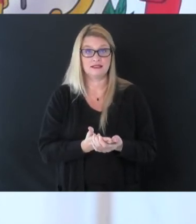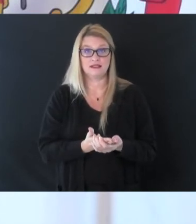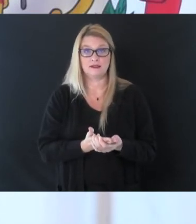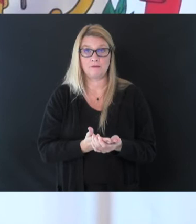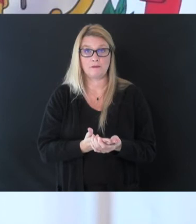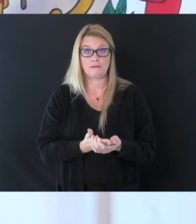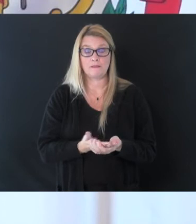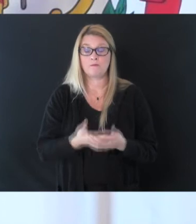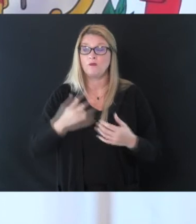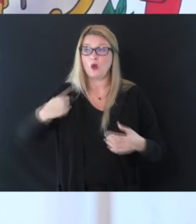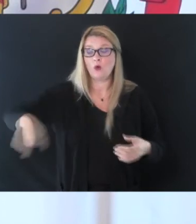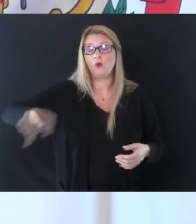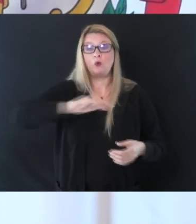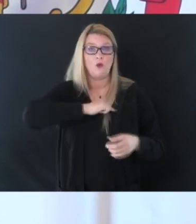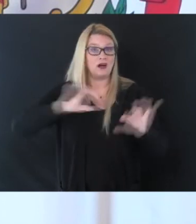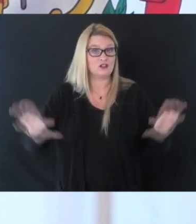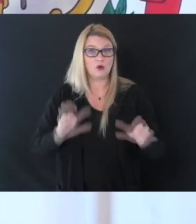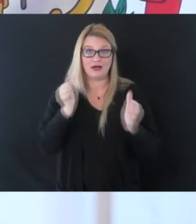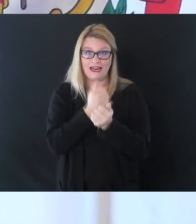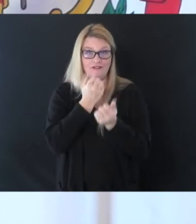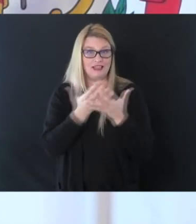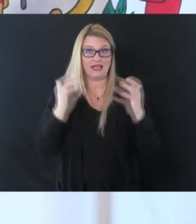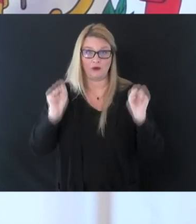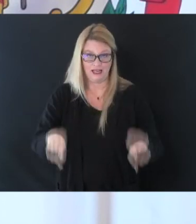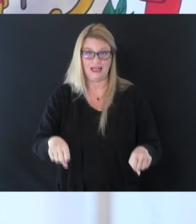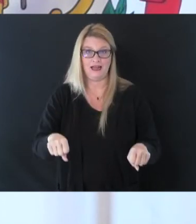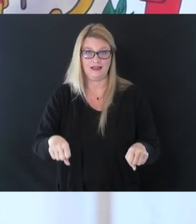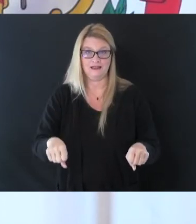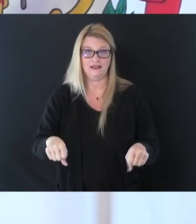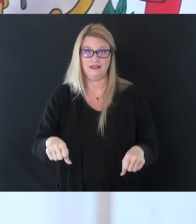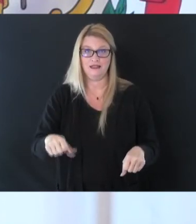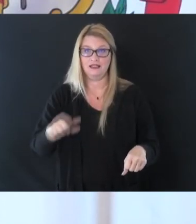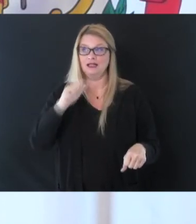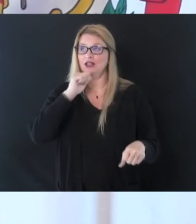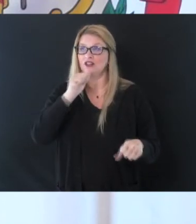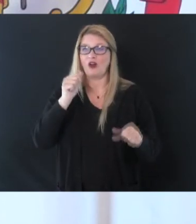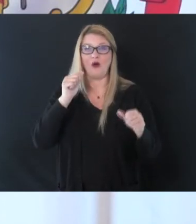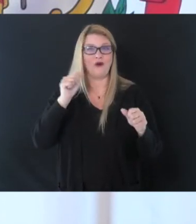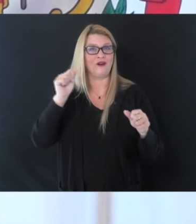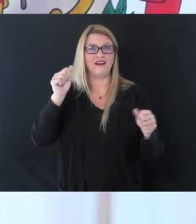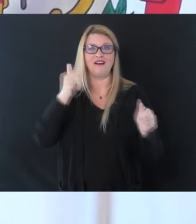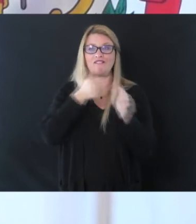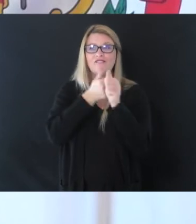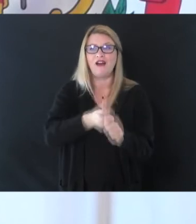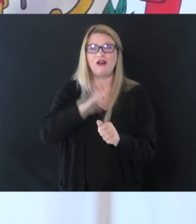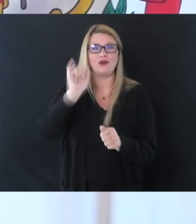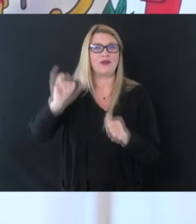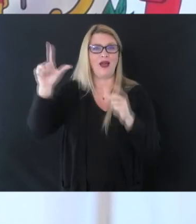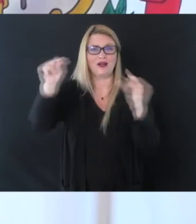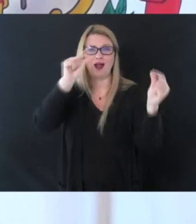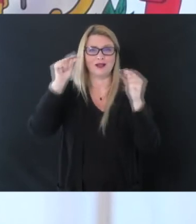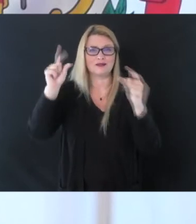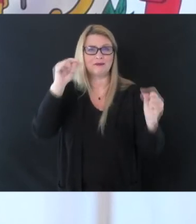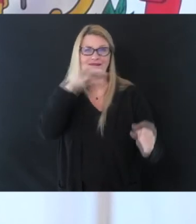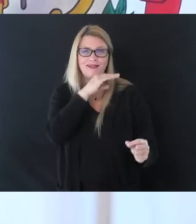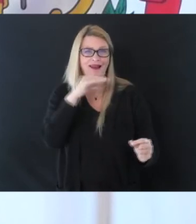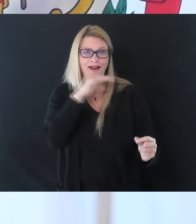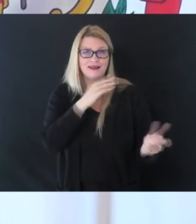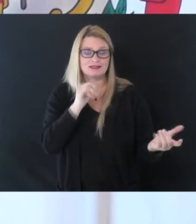Everybody is doing every single thing they can do. Don't listen to the noise. All you've got to do is know that you're